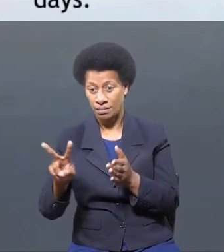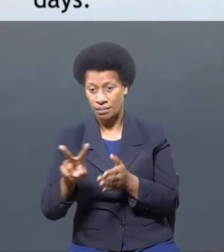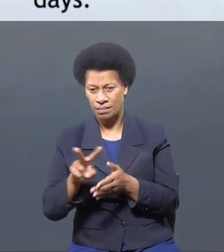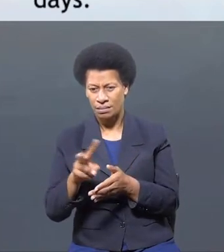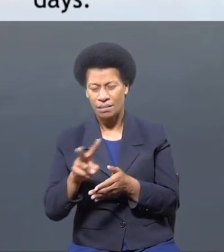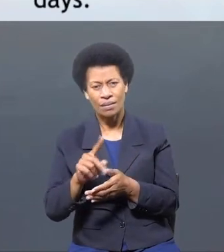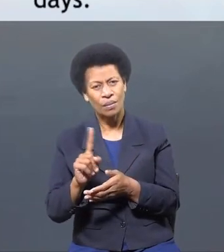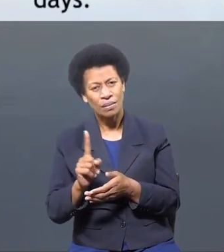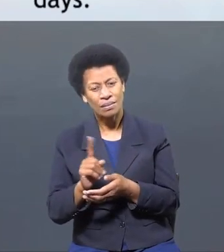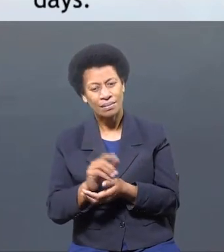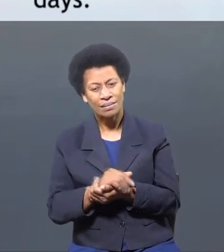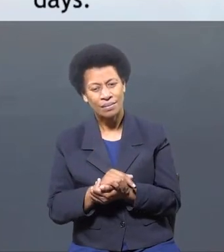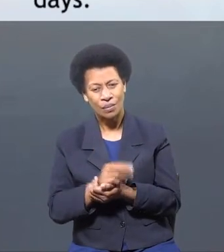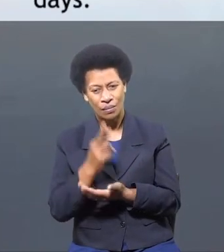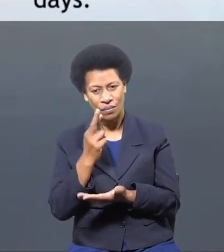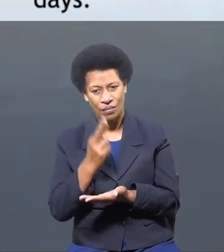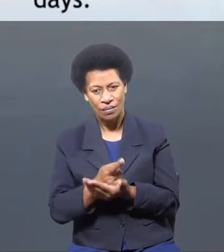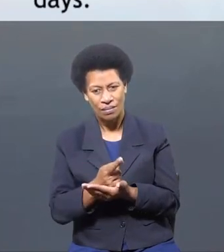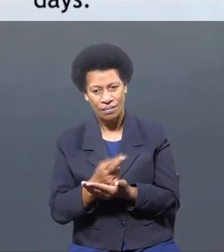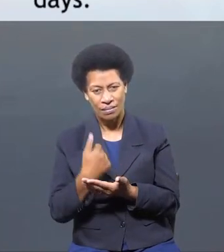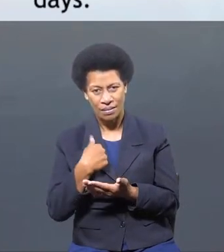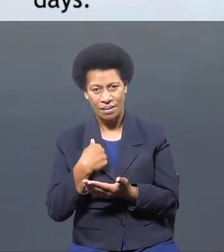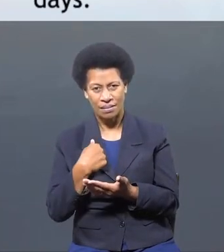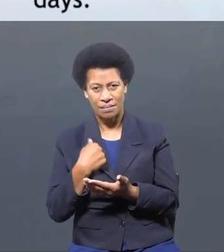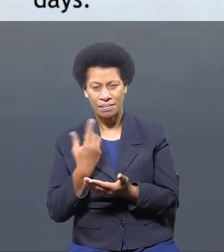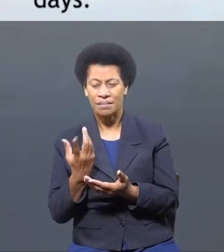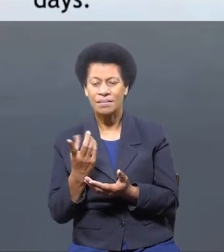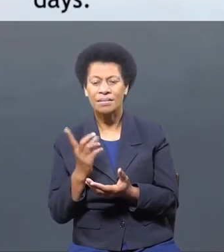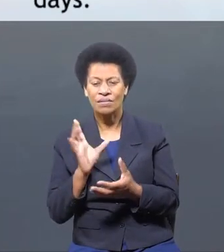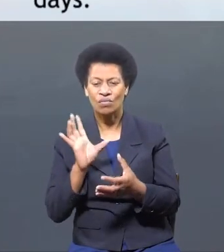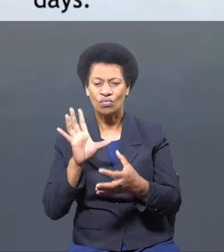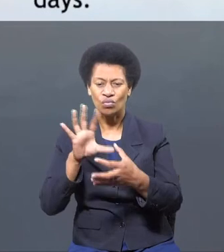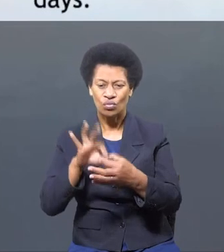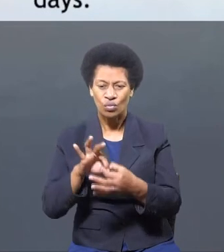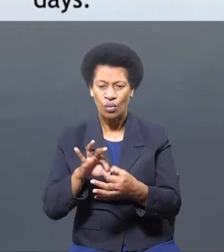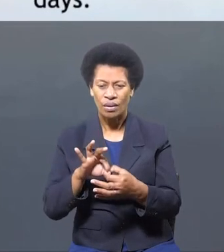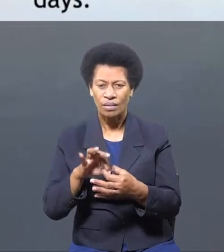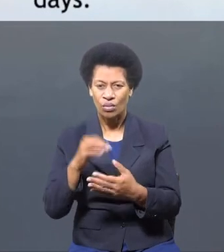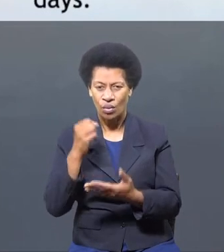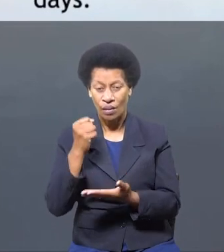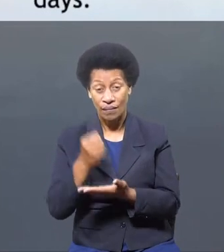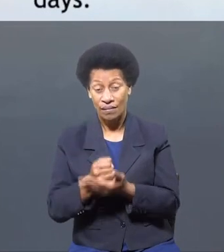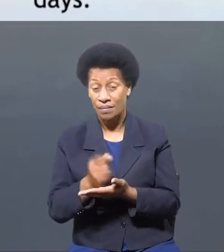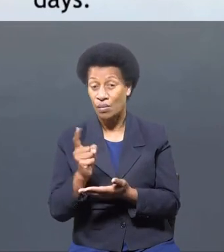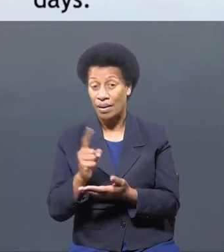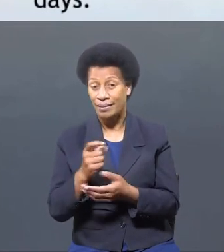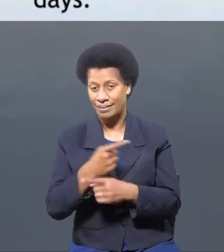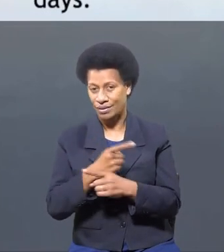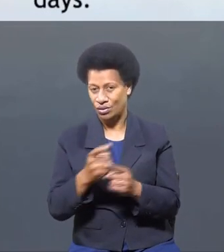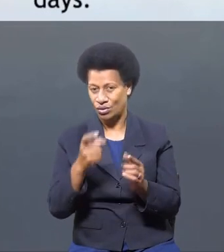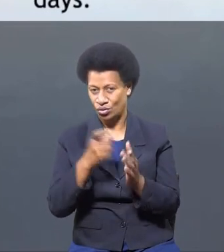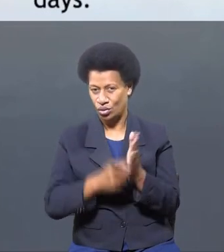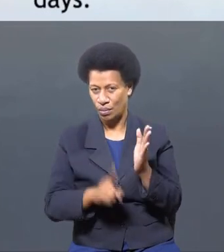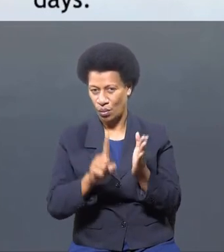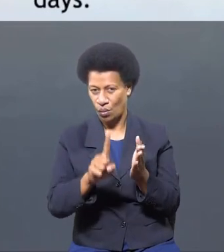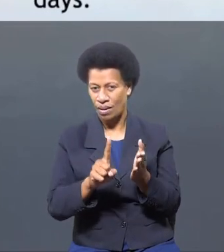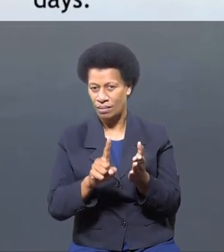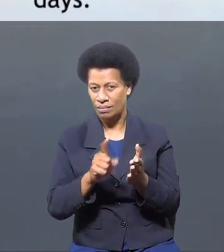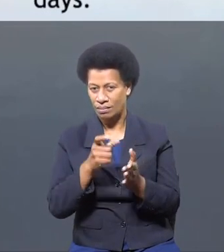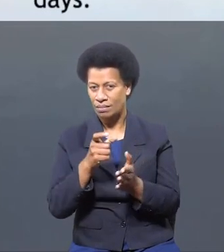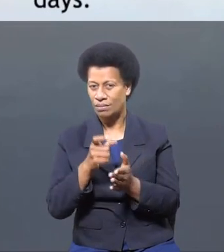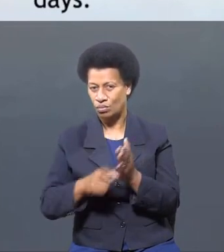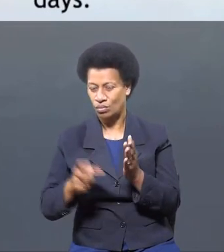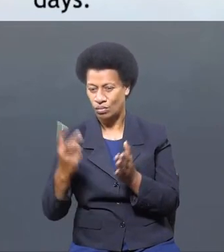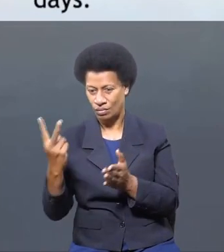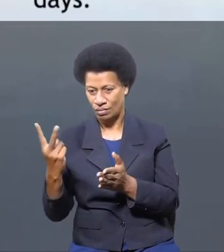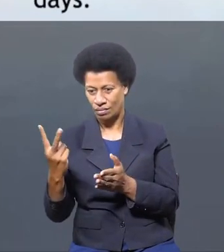later intertextual allusions to this account, I must join the host of scholars who affirm that Genesis 1 and 2